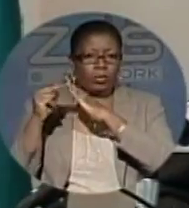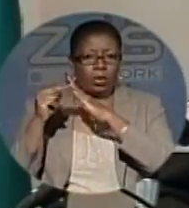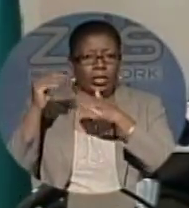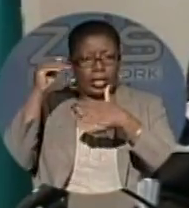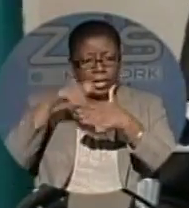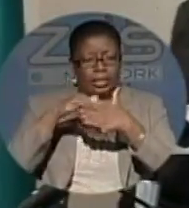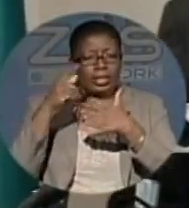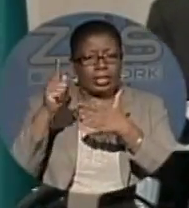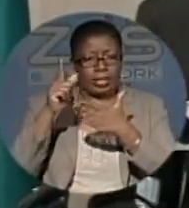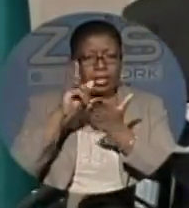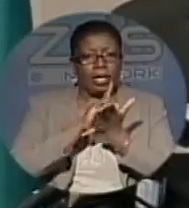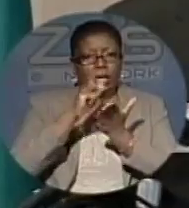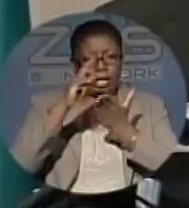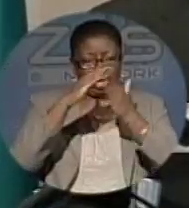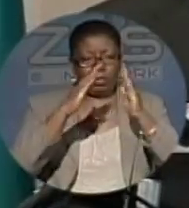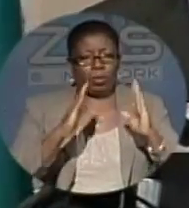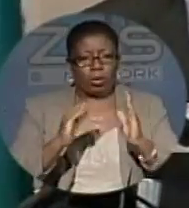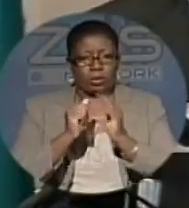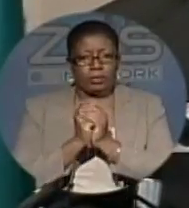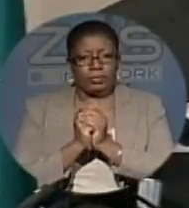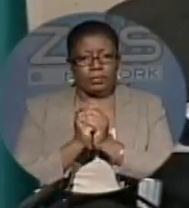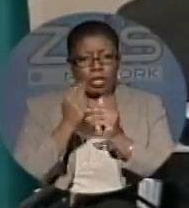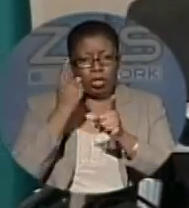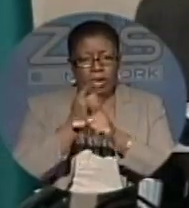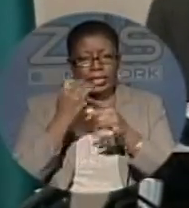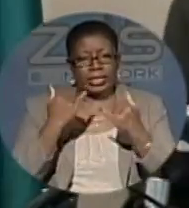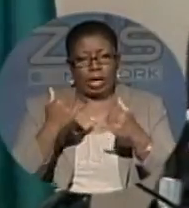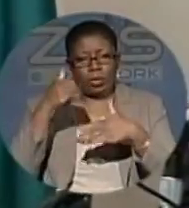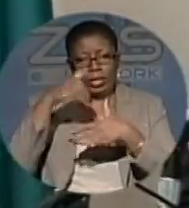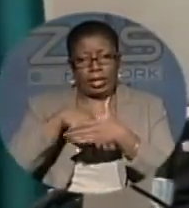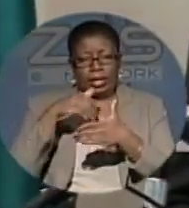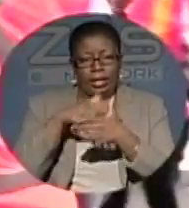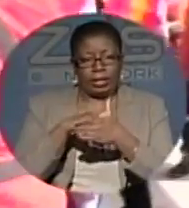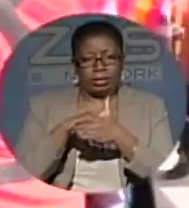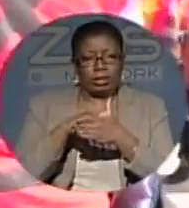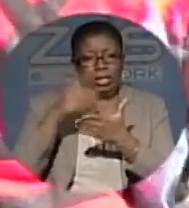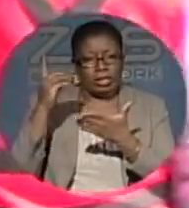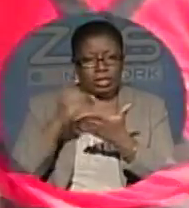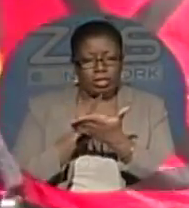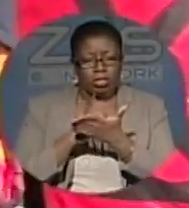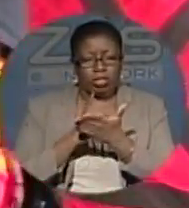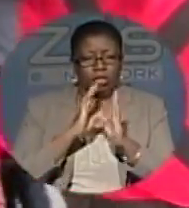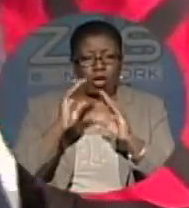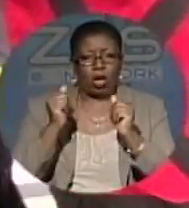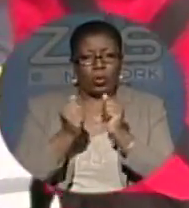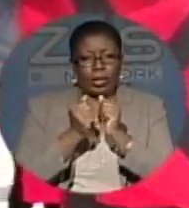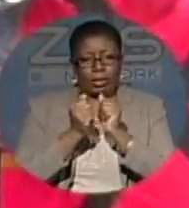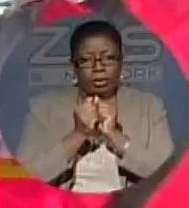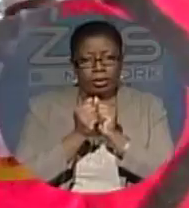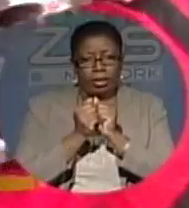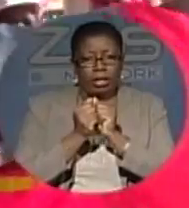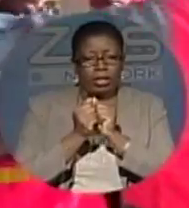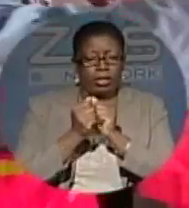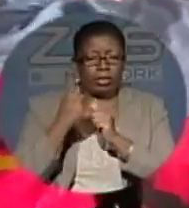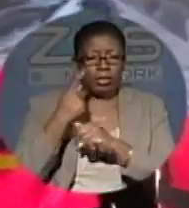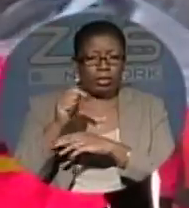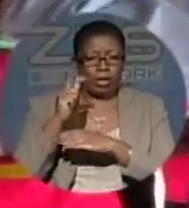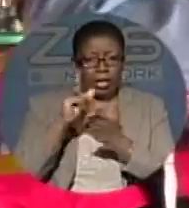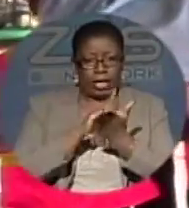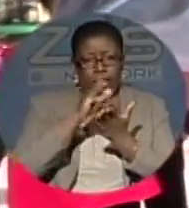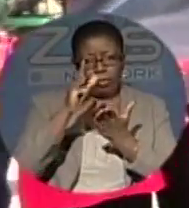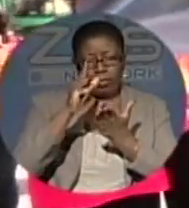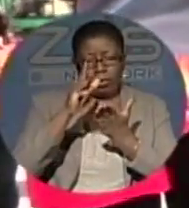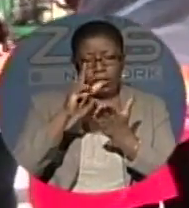in discussions with a hotel developer, and we're getting near the conclusion of those. President and CEO of the Nassau